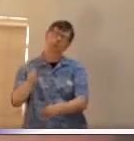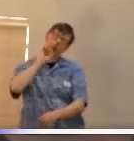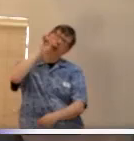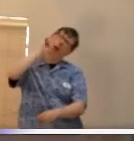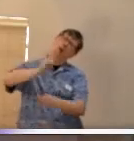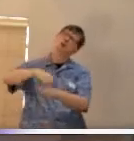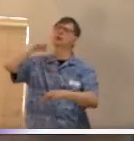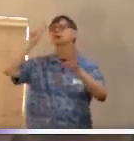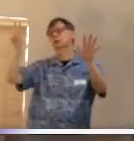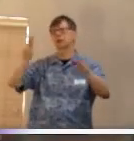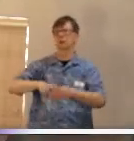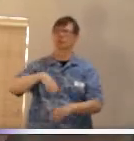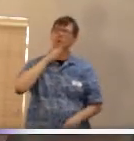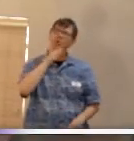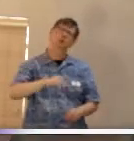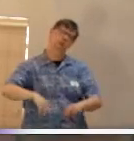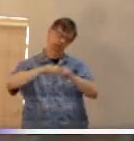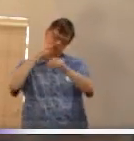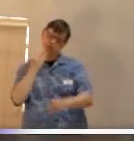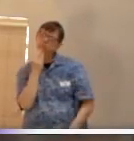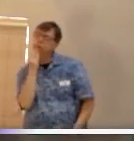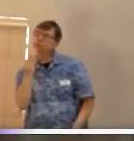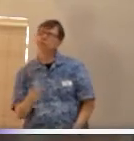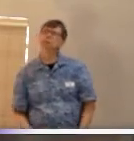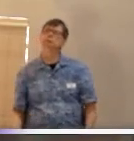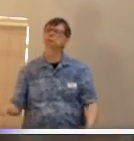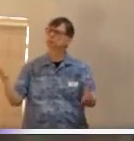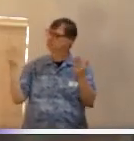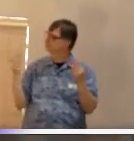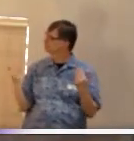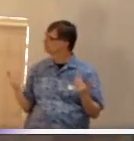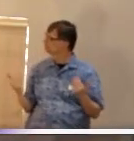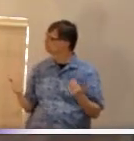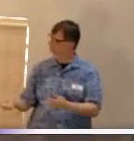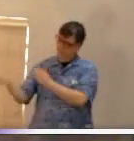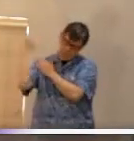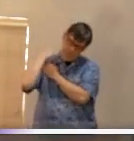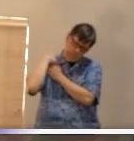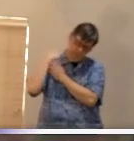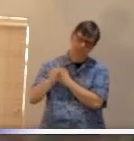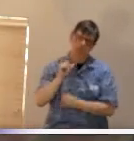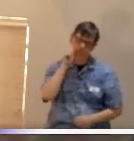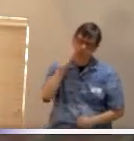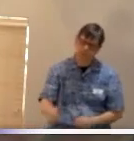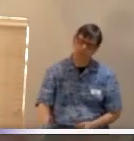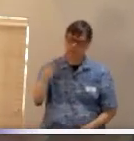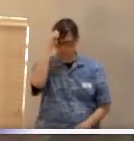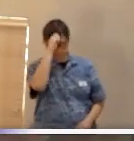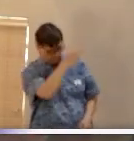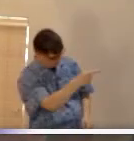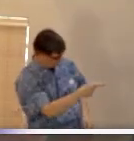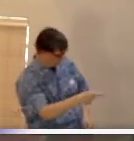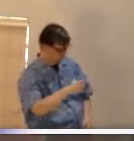and sisters, and he was the youngest. And so he came with a lot of baggage. And he, in